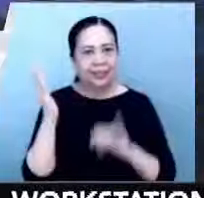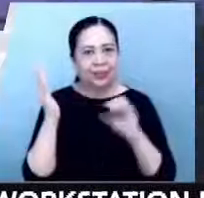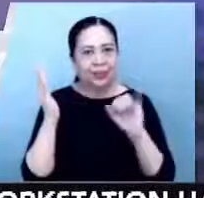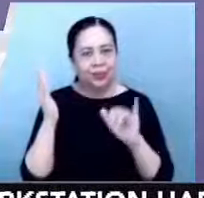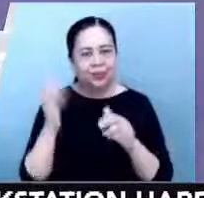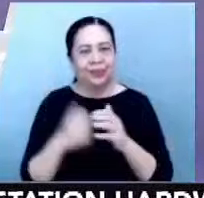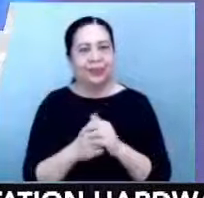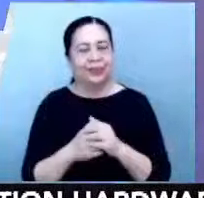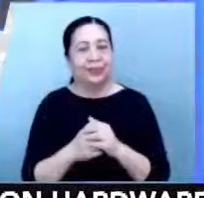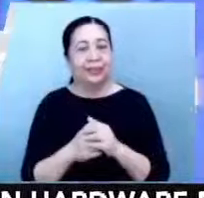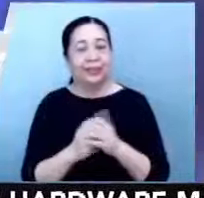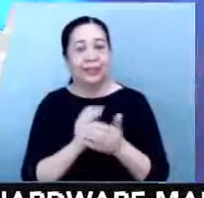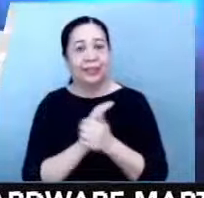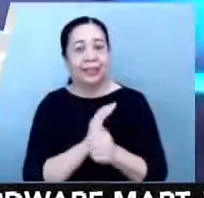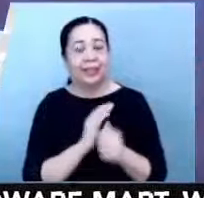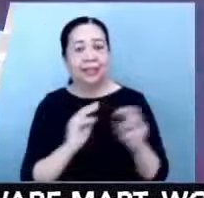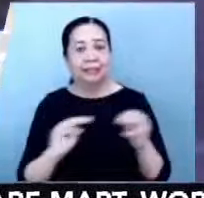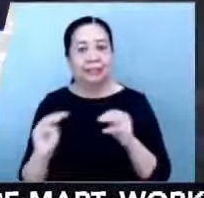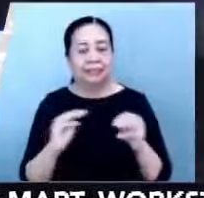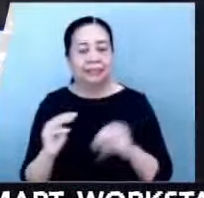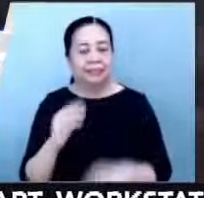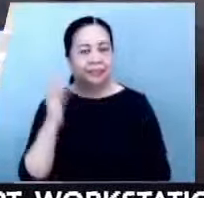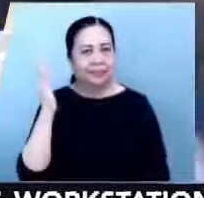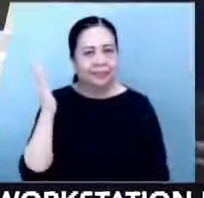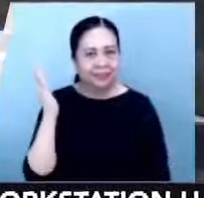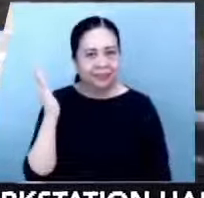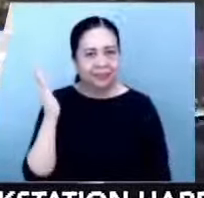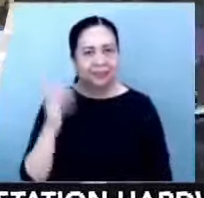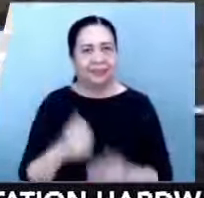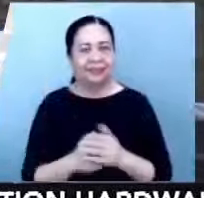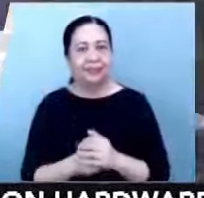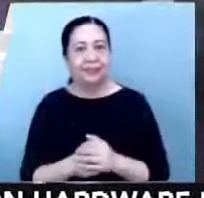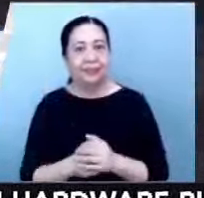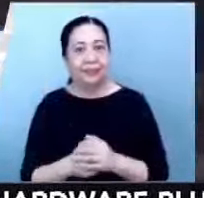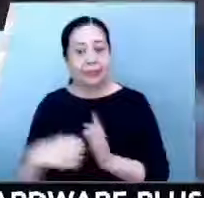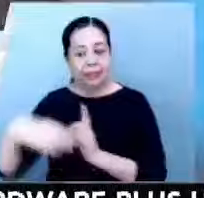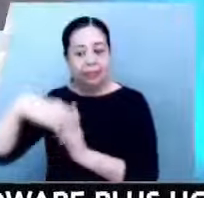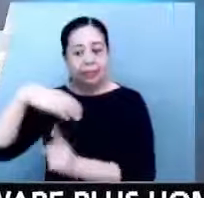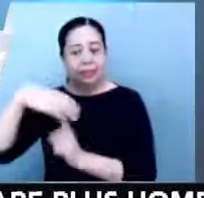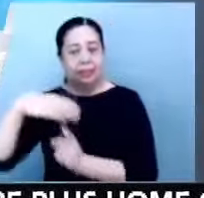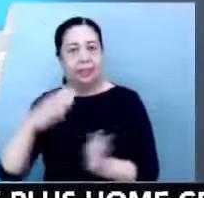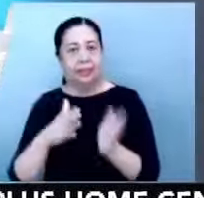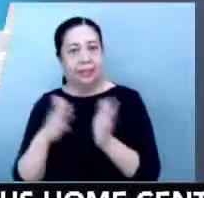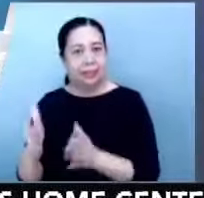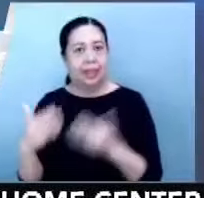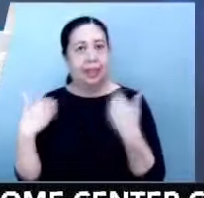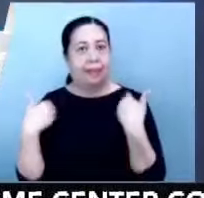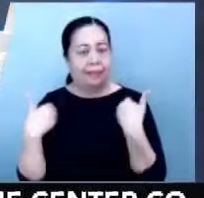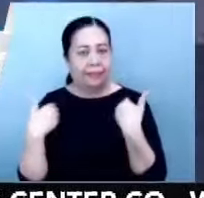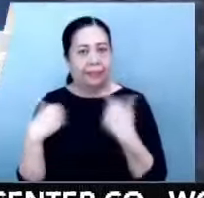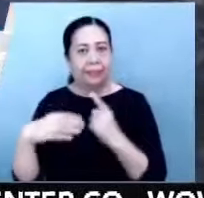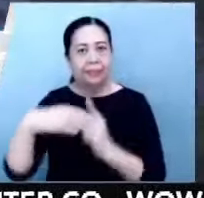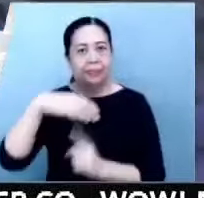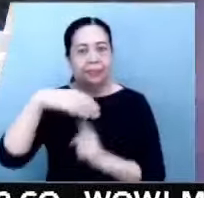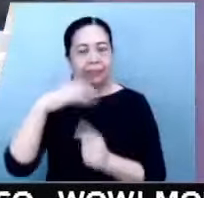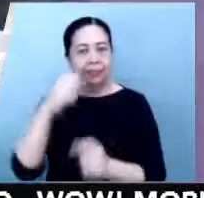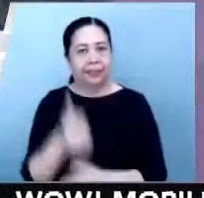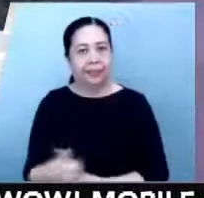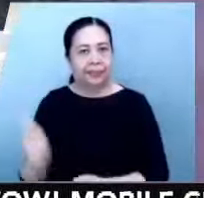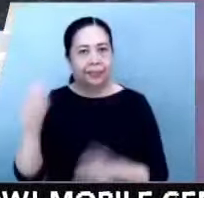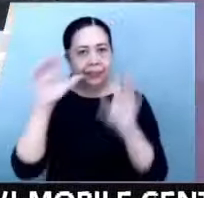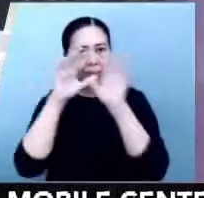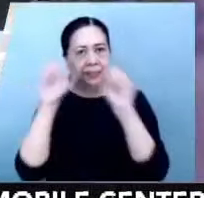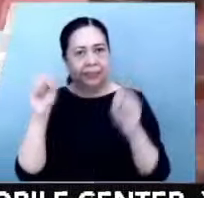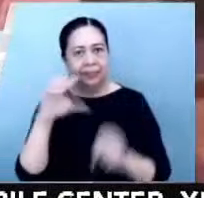Manager Tracy Garcia. Sa panig ng ABS-CBN, naroon si ABS-CBN Corporation President and CEO